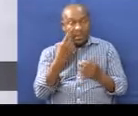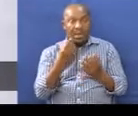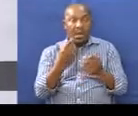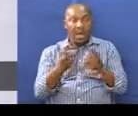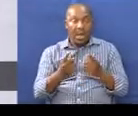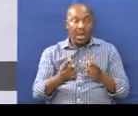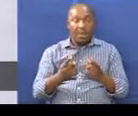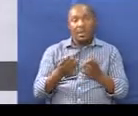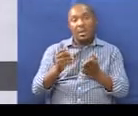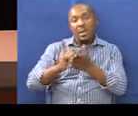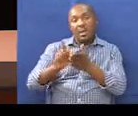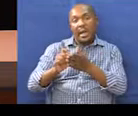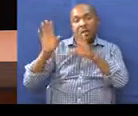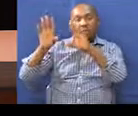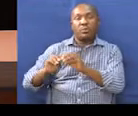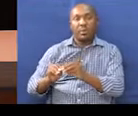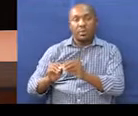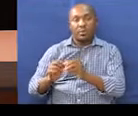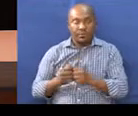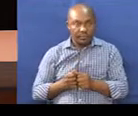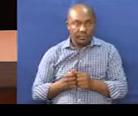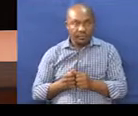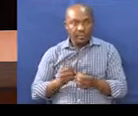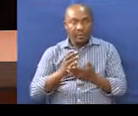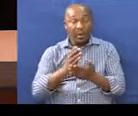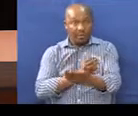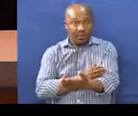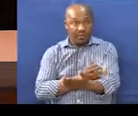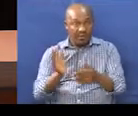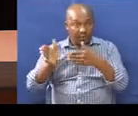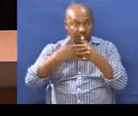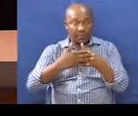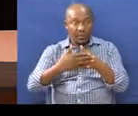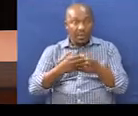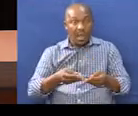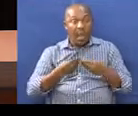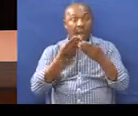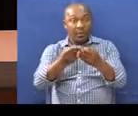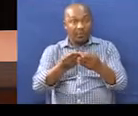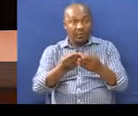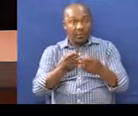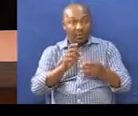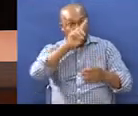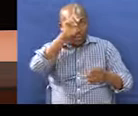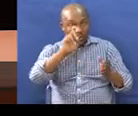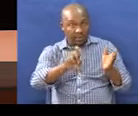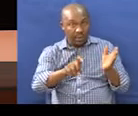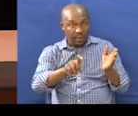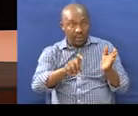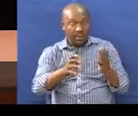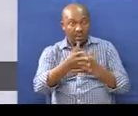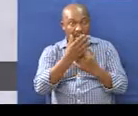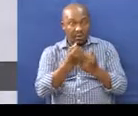test report. Before I conclude my lesson, I leave you with a question. You have